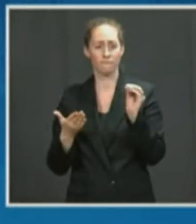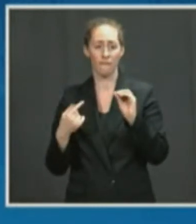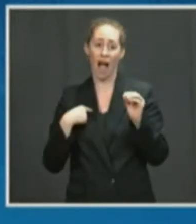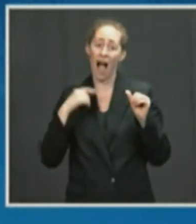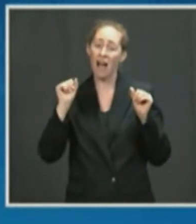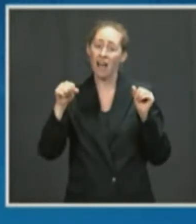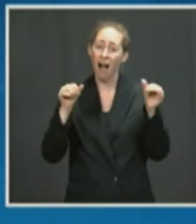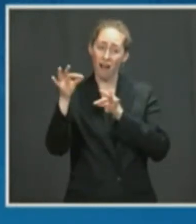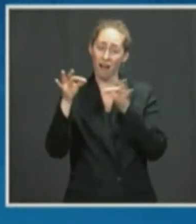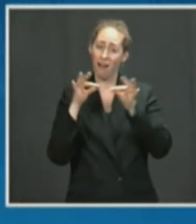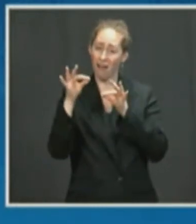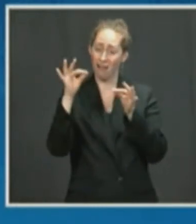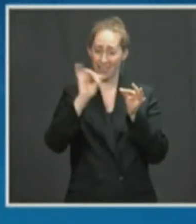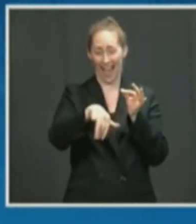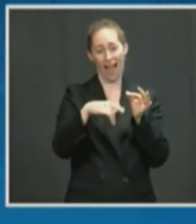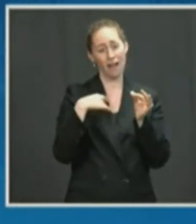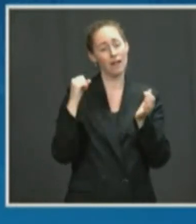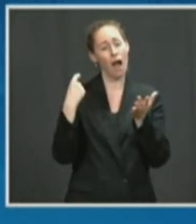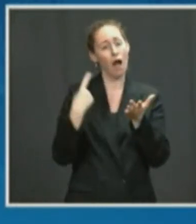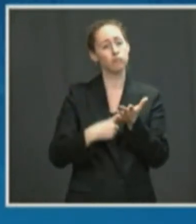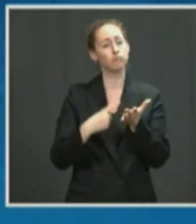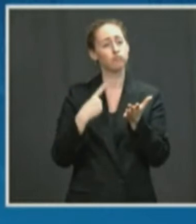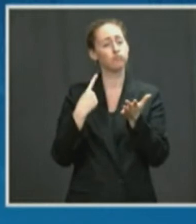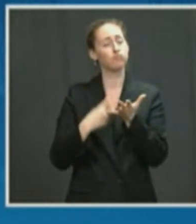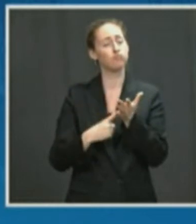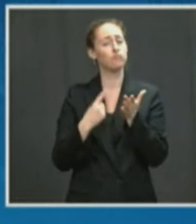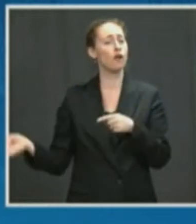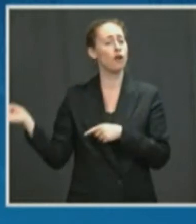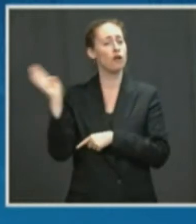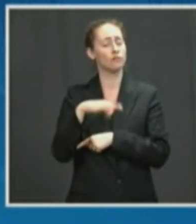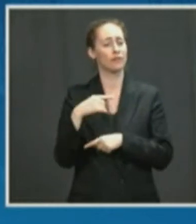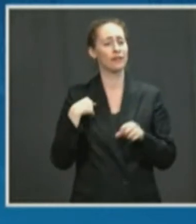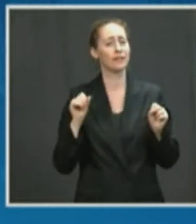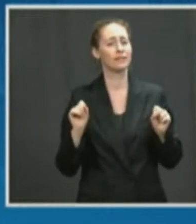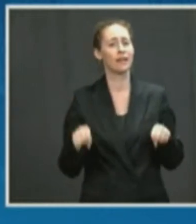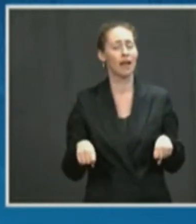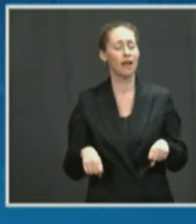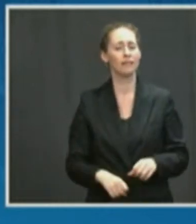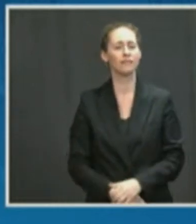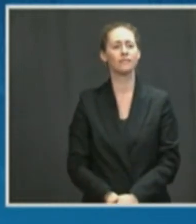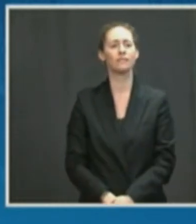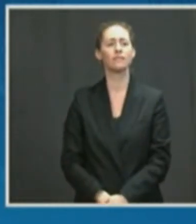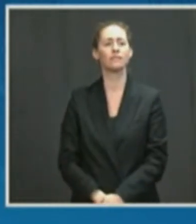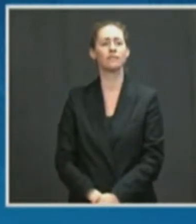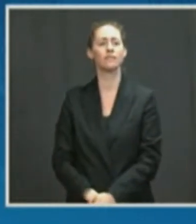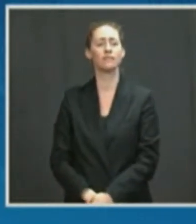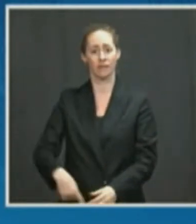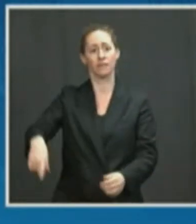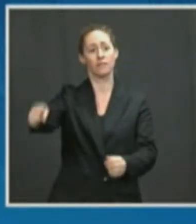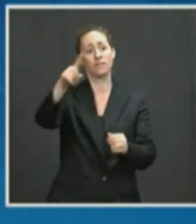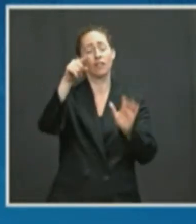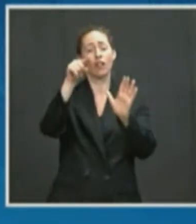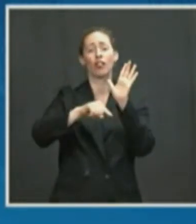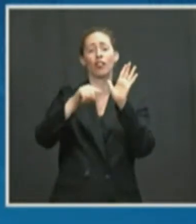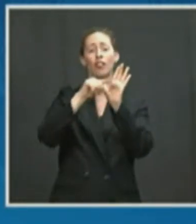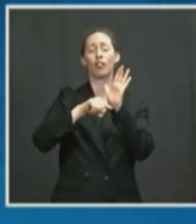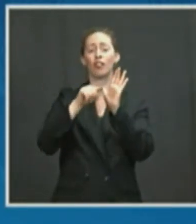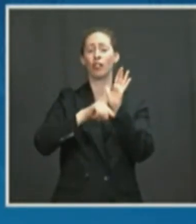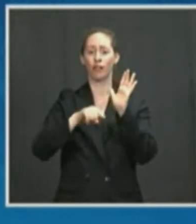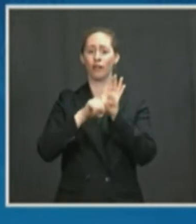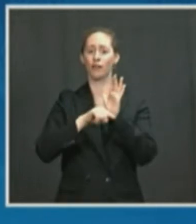make affirmations without evidence, and others that speak negatively without evidence. We know what we're doing, and I